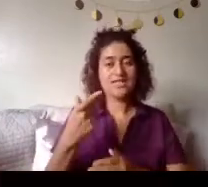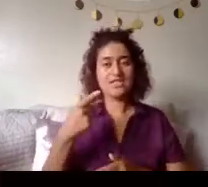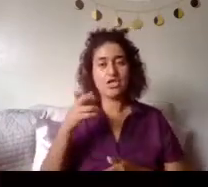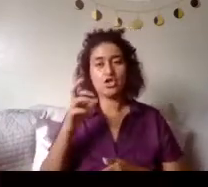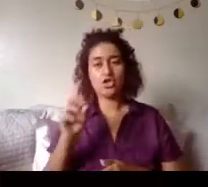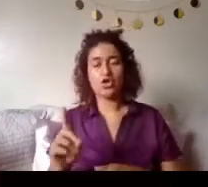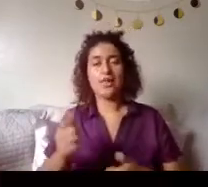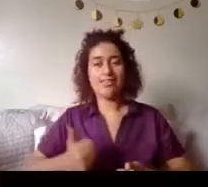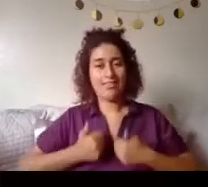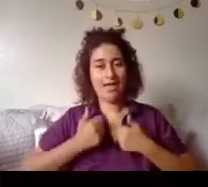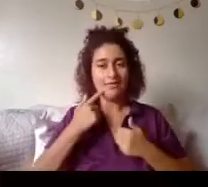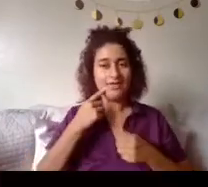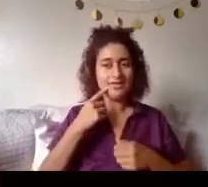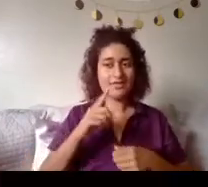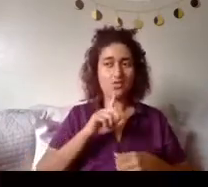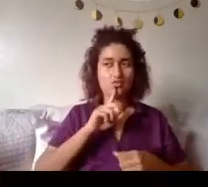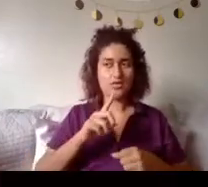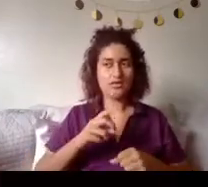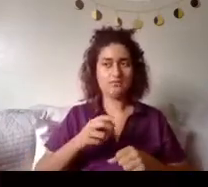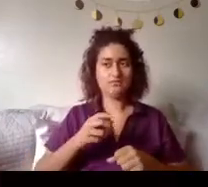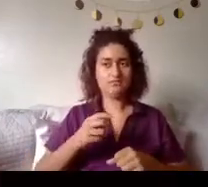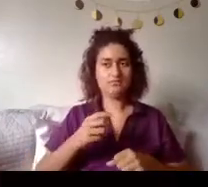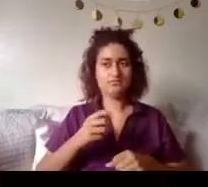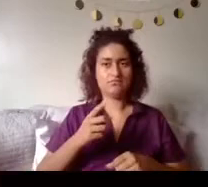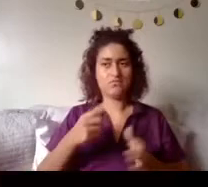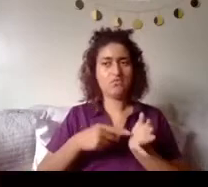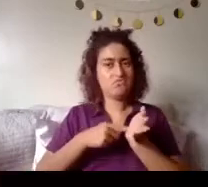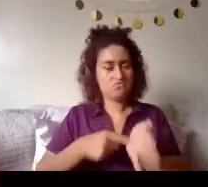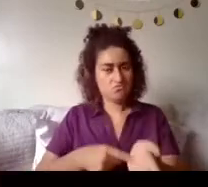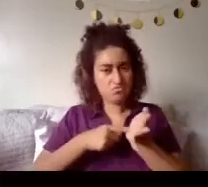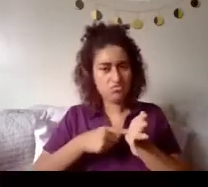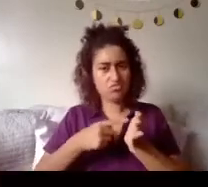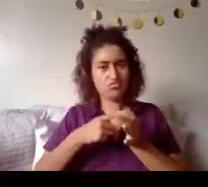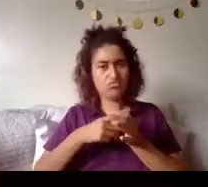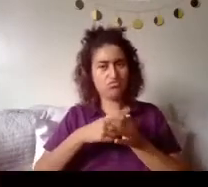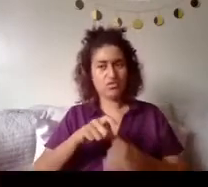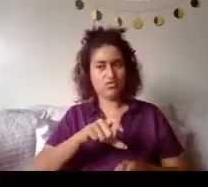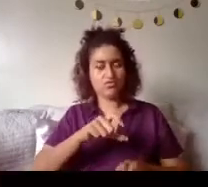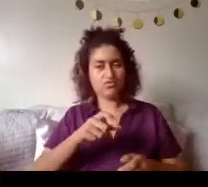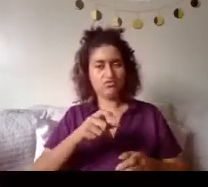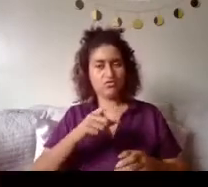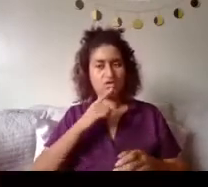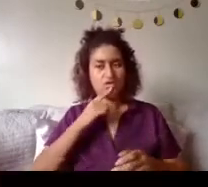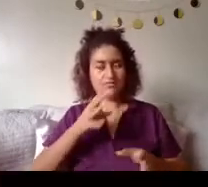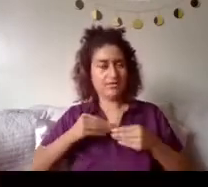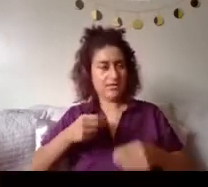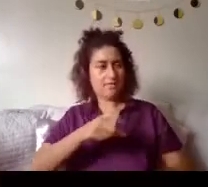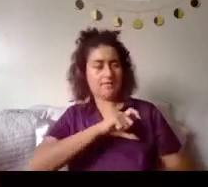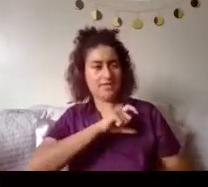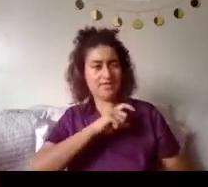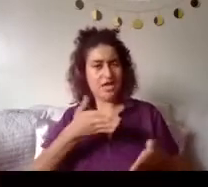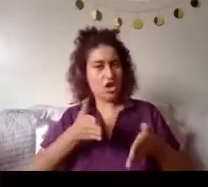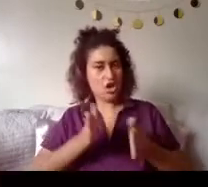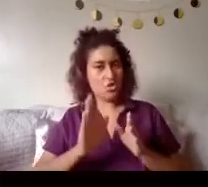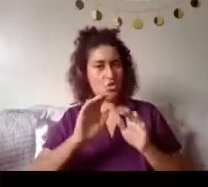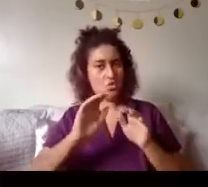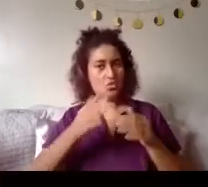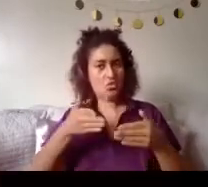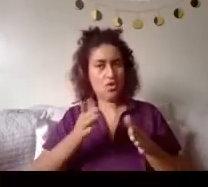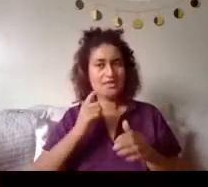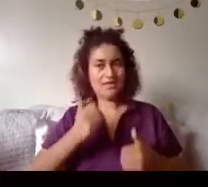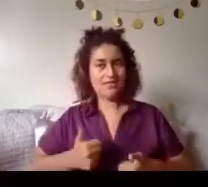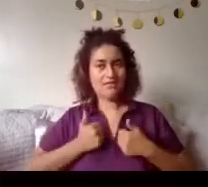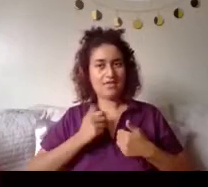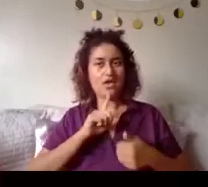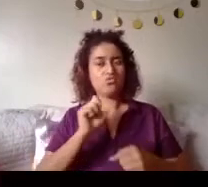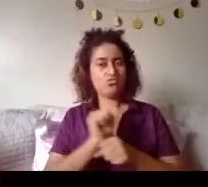to ground a radical critique of policing and new forms of living that actually account